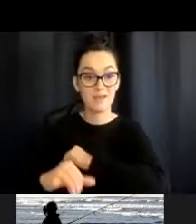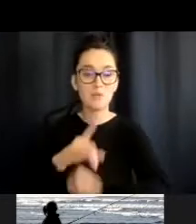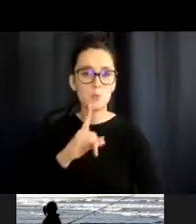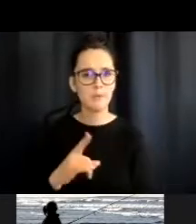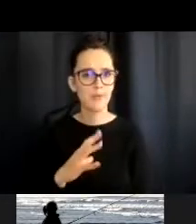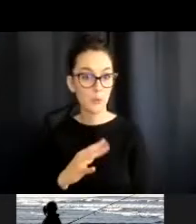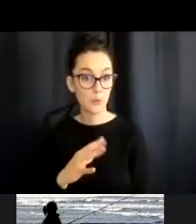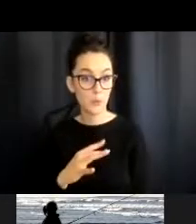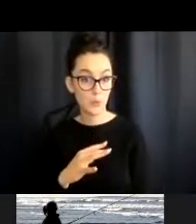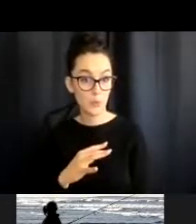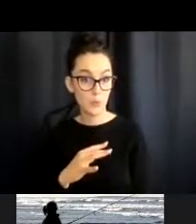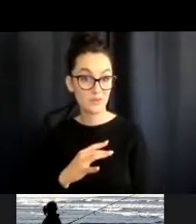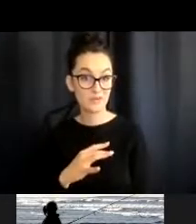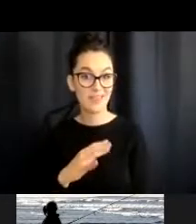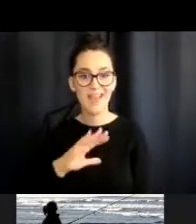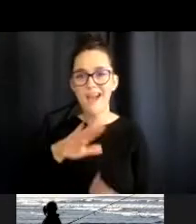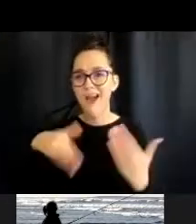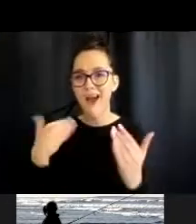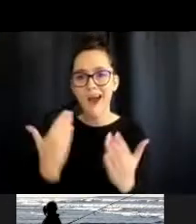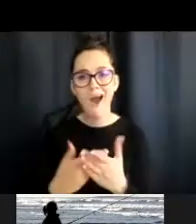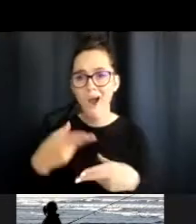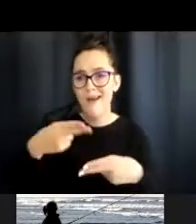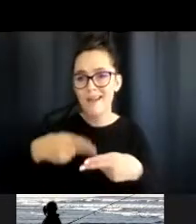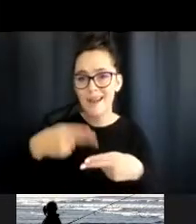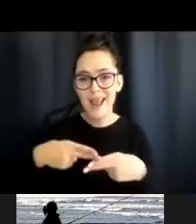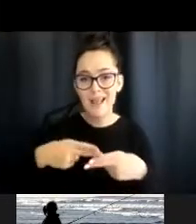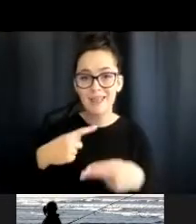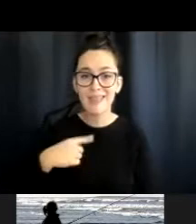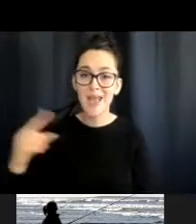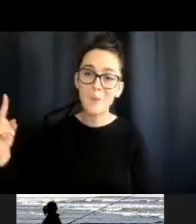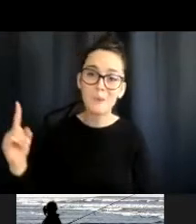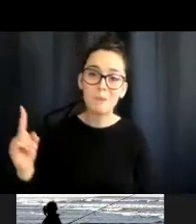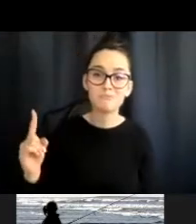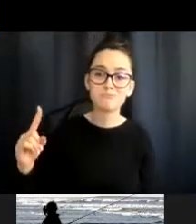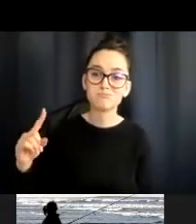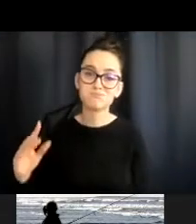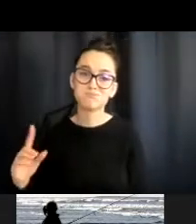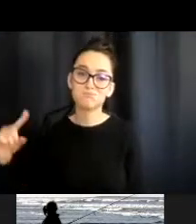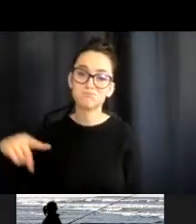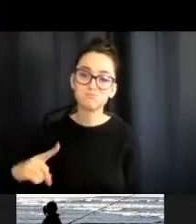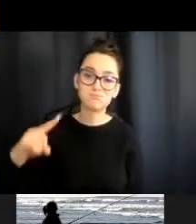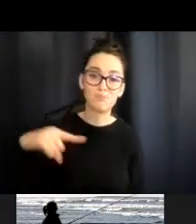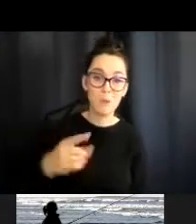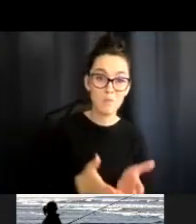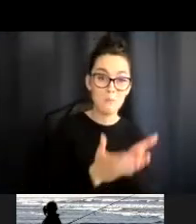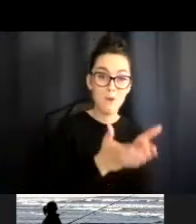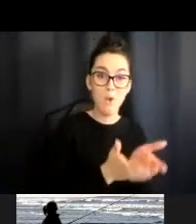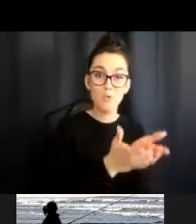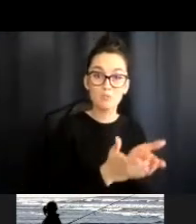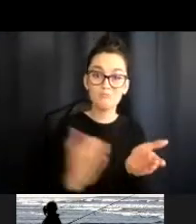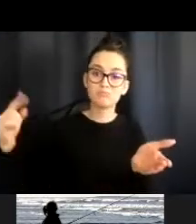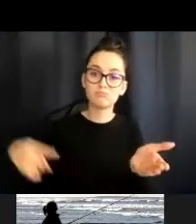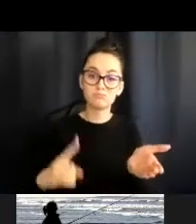resident whales. I have them all named. They come right up to the boat at times and they're so amazing.